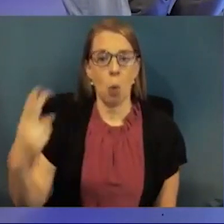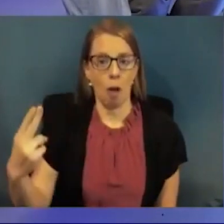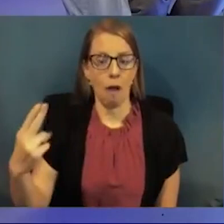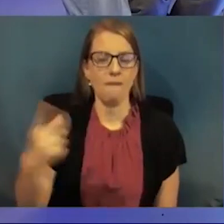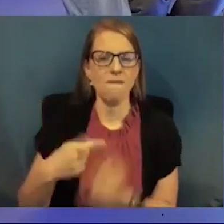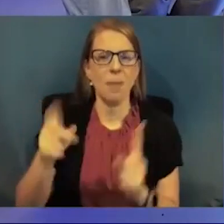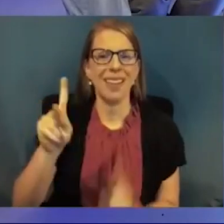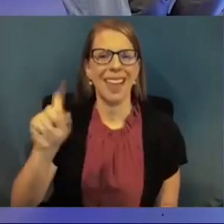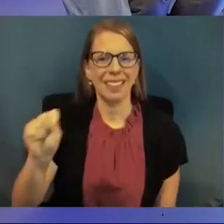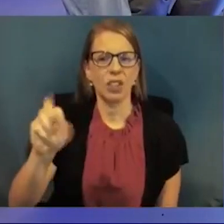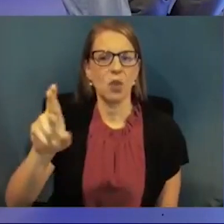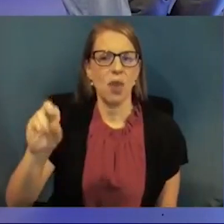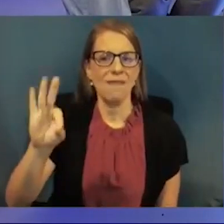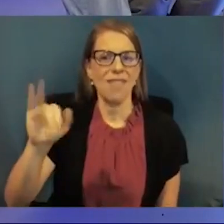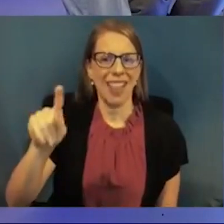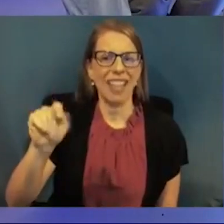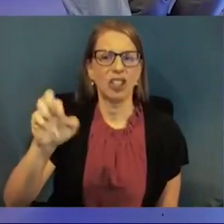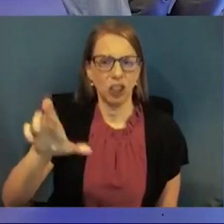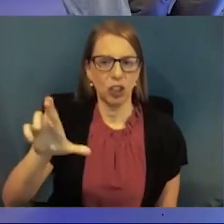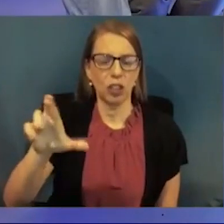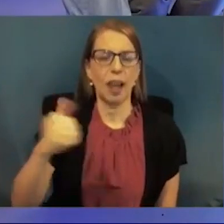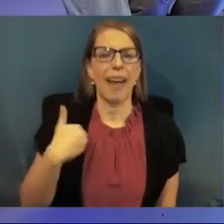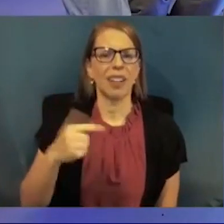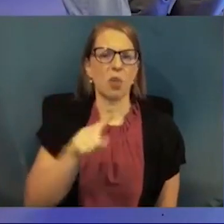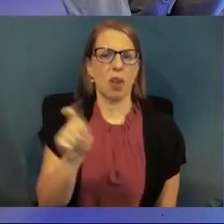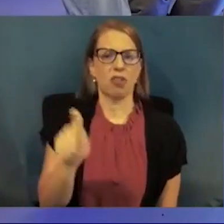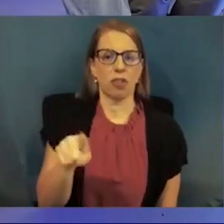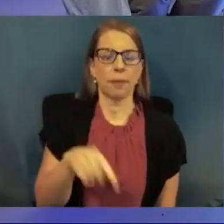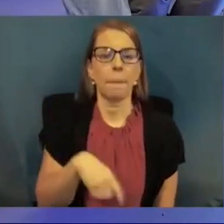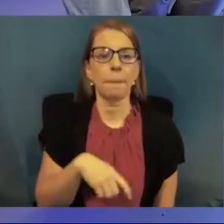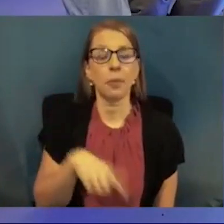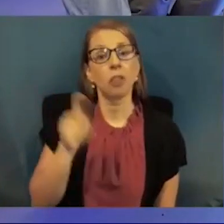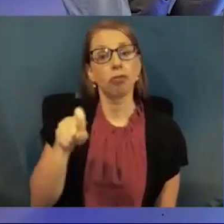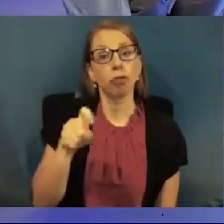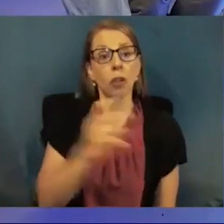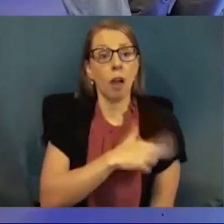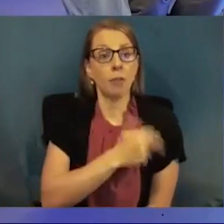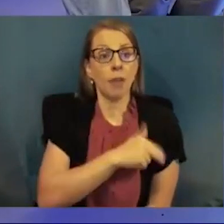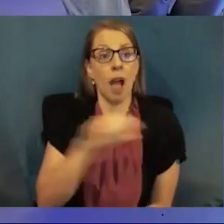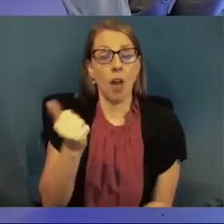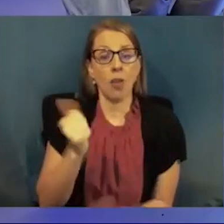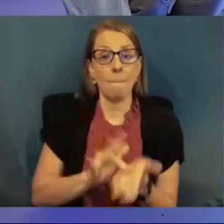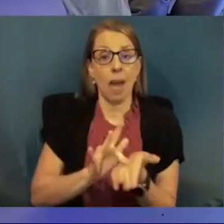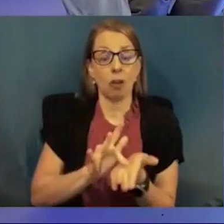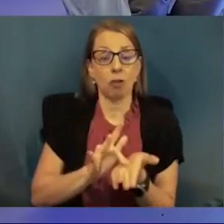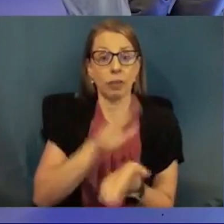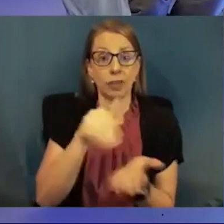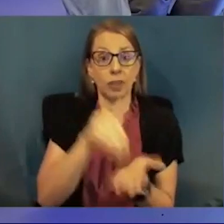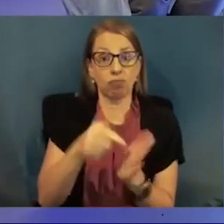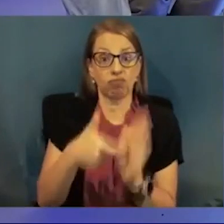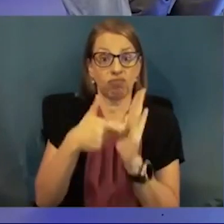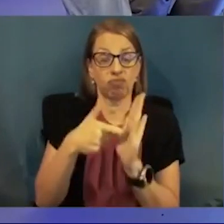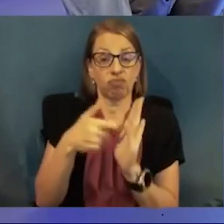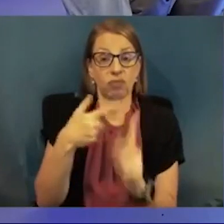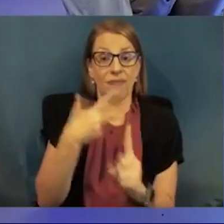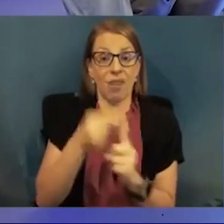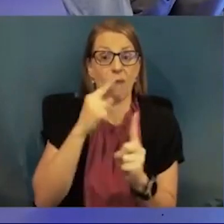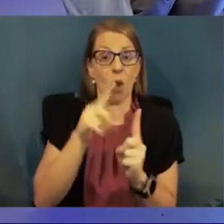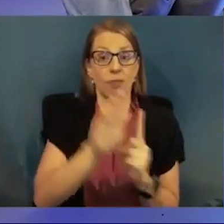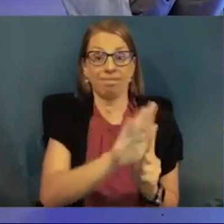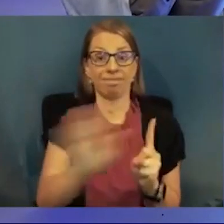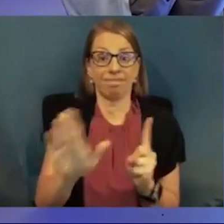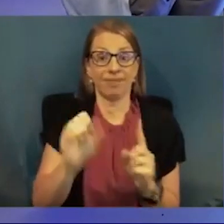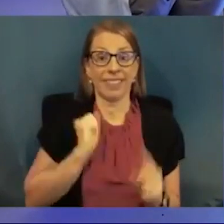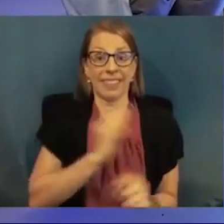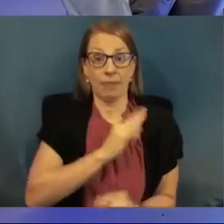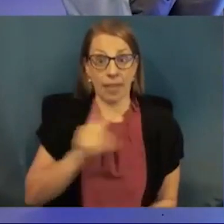it really quick for him. Should hospitals and other medical centers in Kansas be requiring vaccinations to their staff? Is that something KU Health System